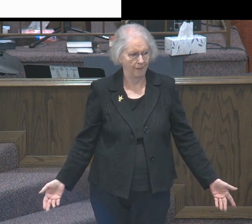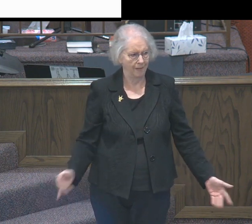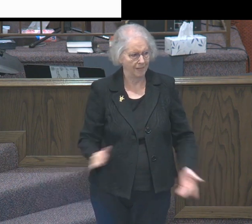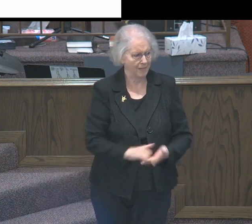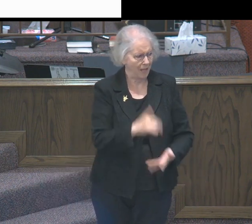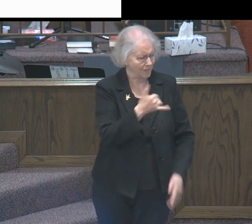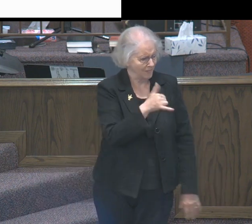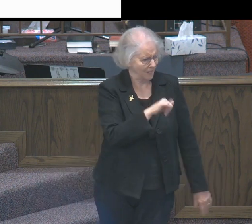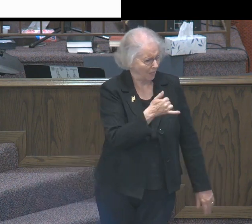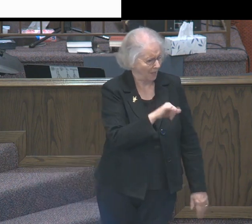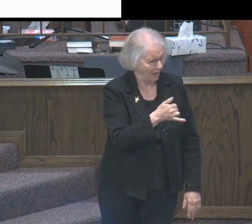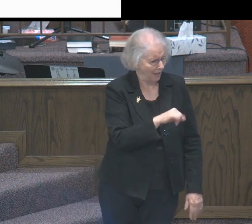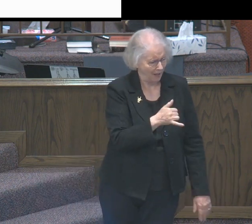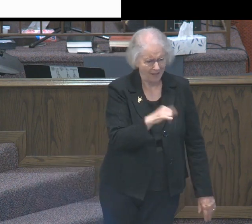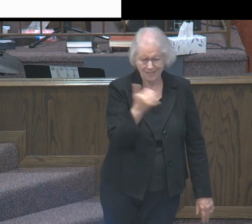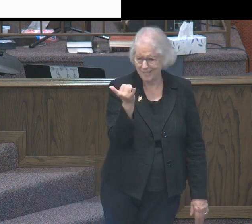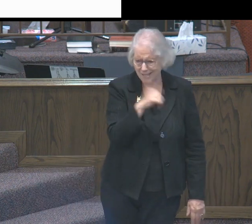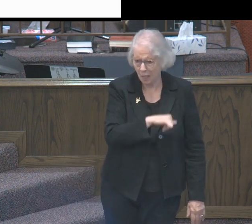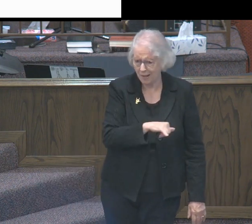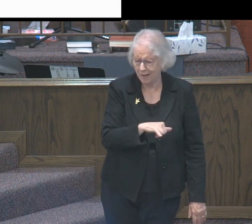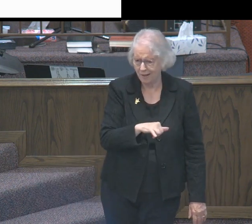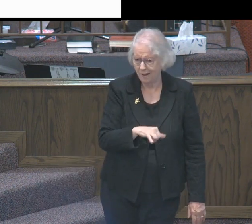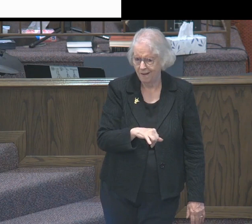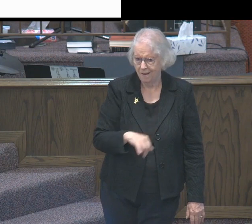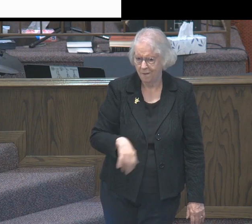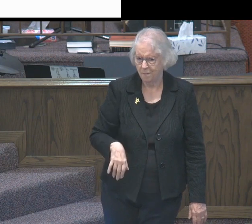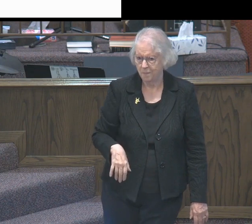the burden you were allowed to carry.